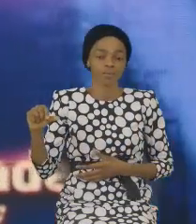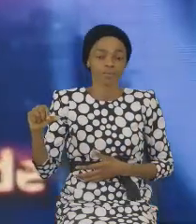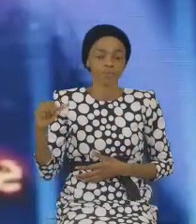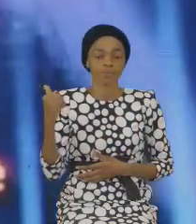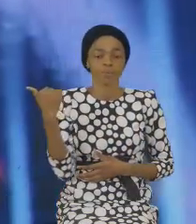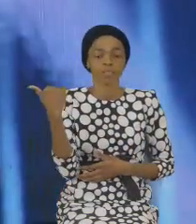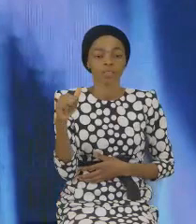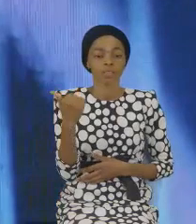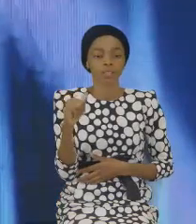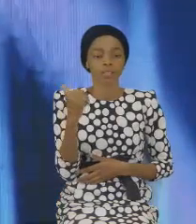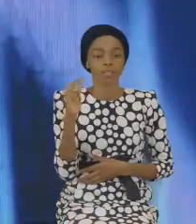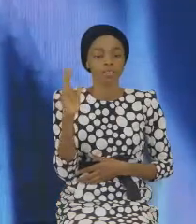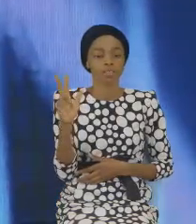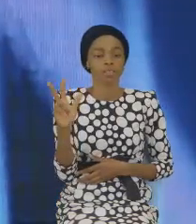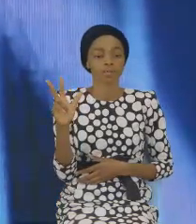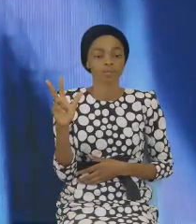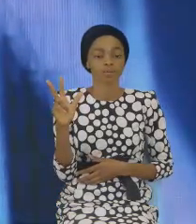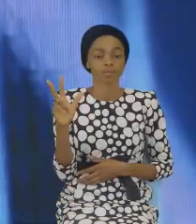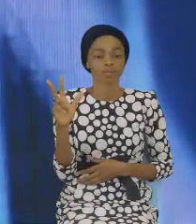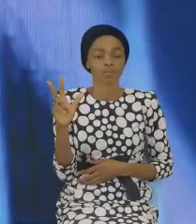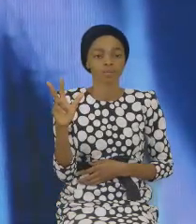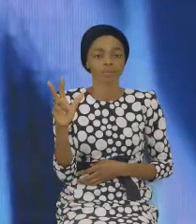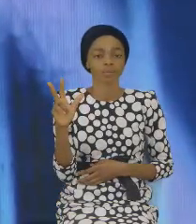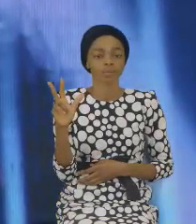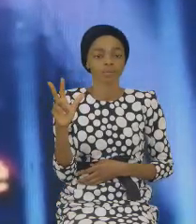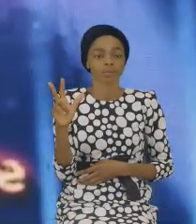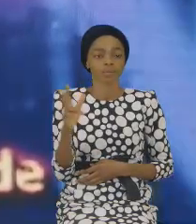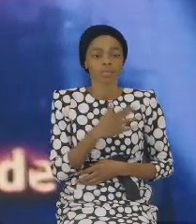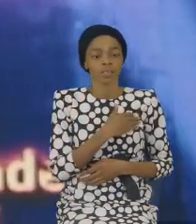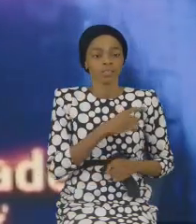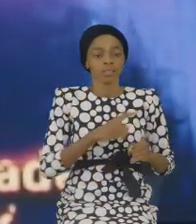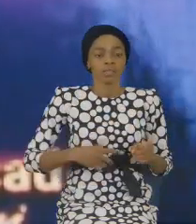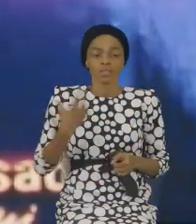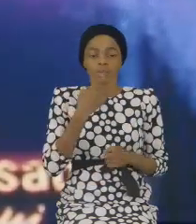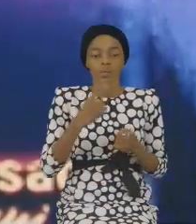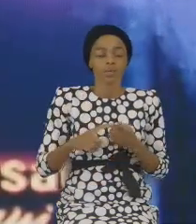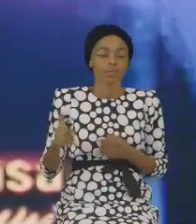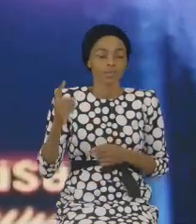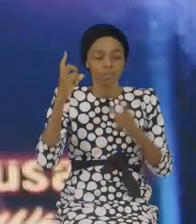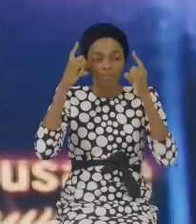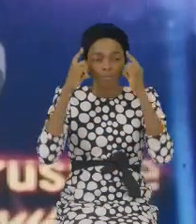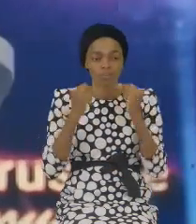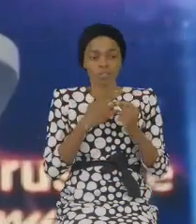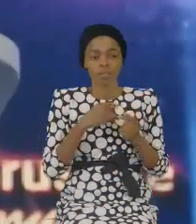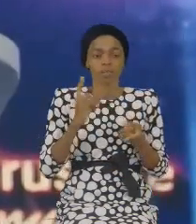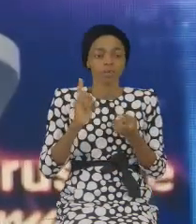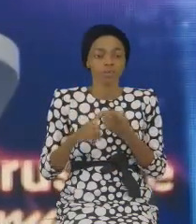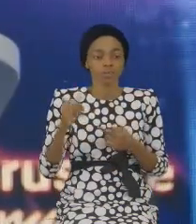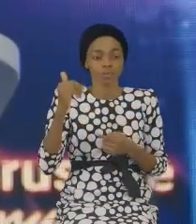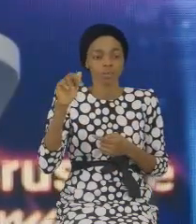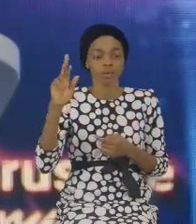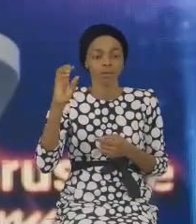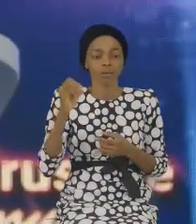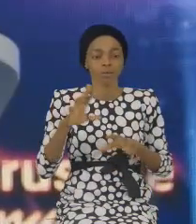chapter 6, from verse 13. And the Lord spake unto Moses and unto Aaron,